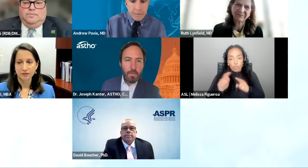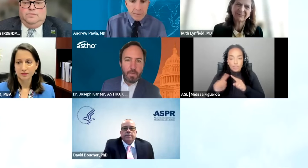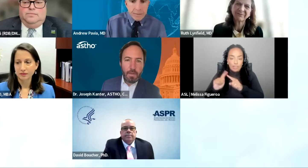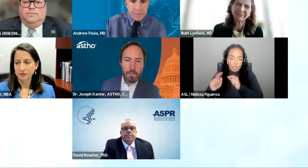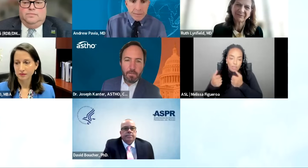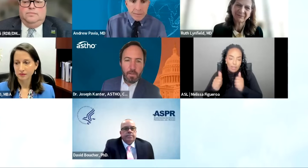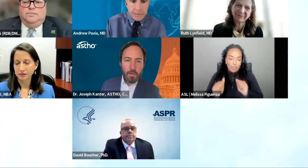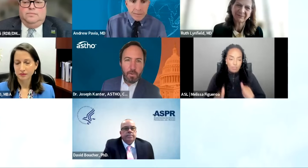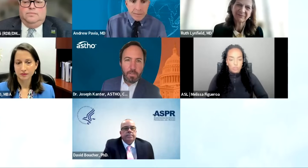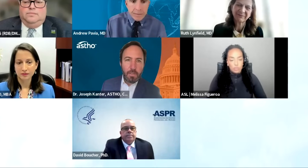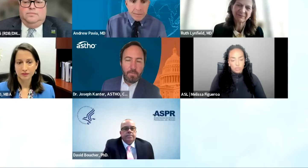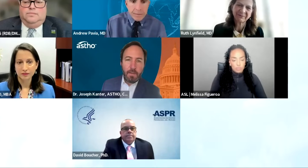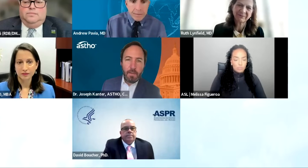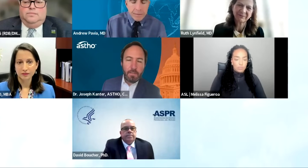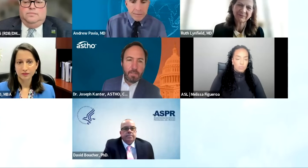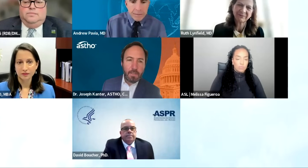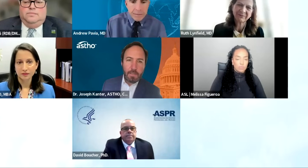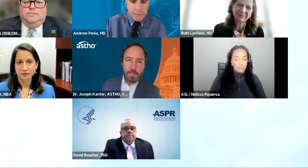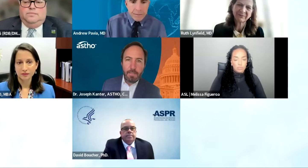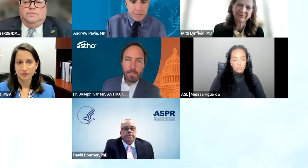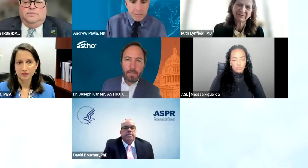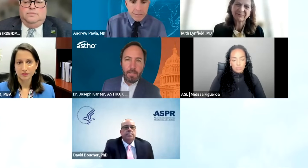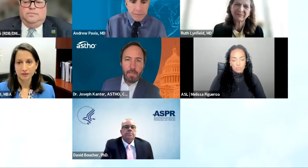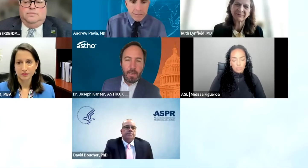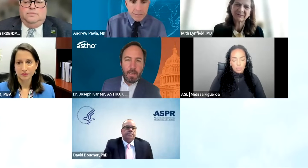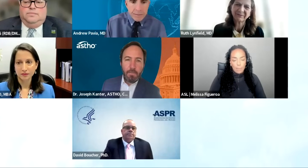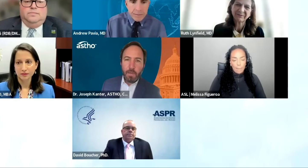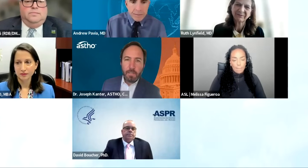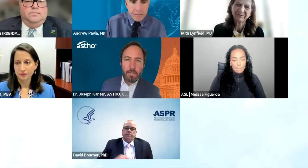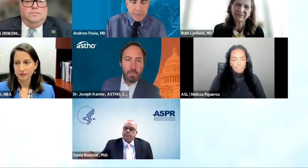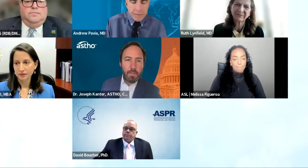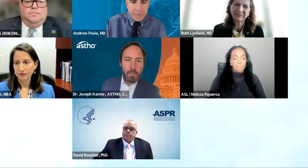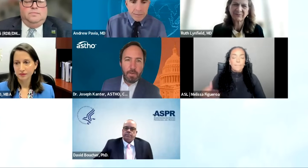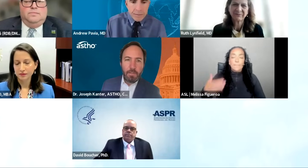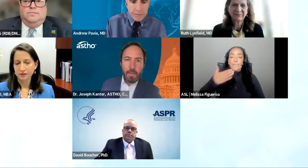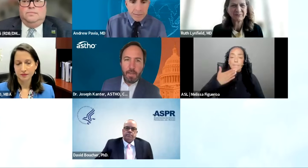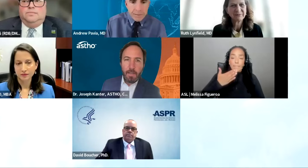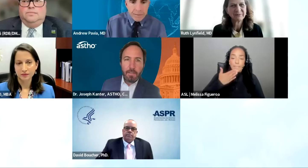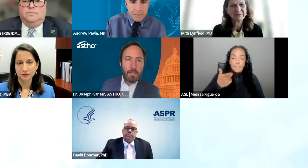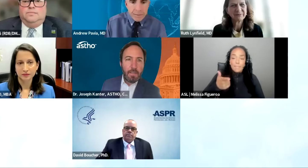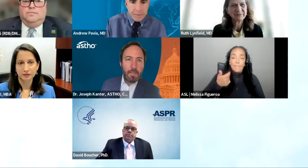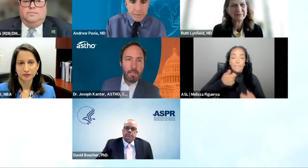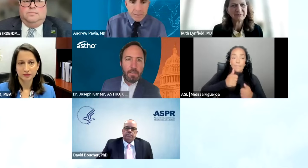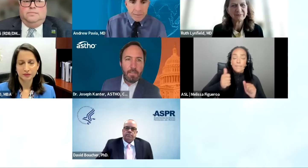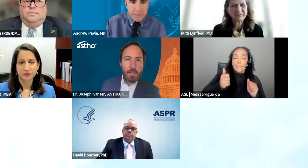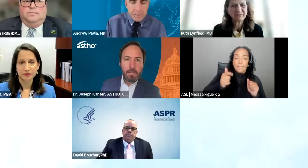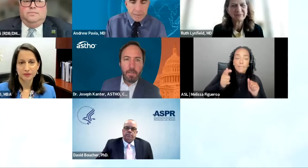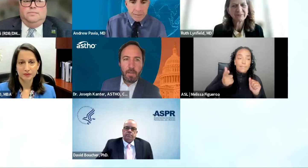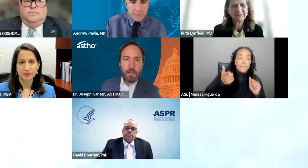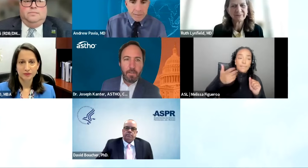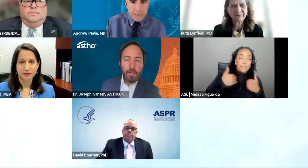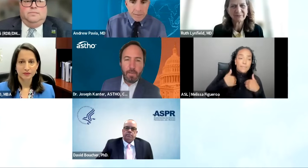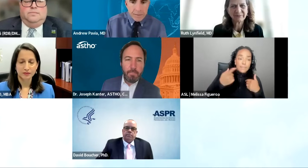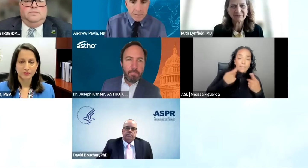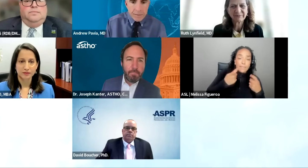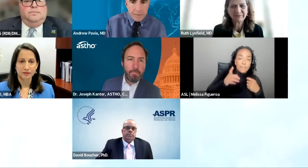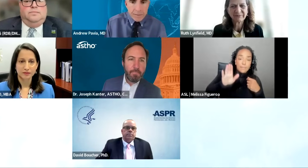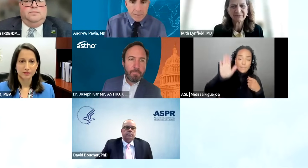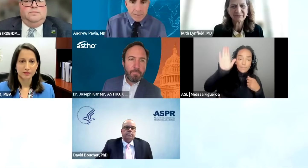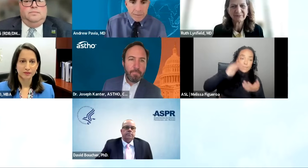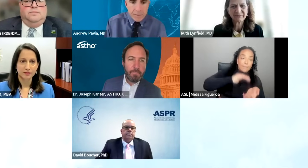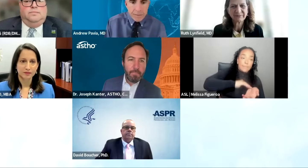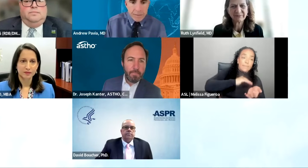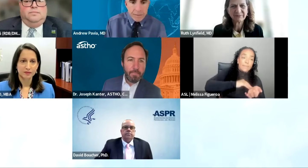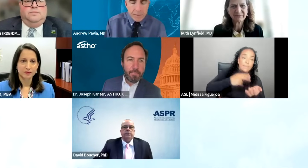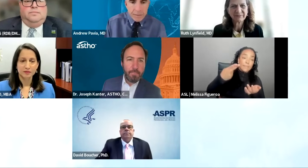Thank you, Dr. Eisen. Great question. If any other discussants have questions, please raise your hand. I see Dr. Hahn. Go ahead.